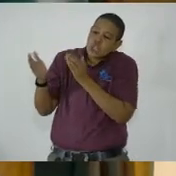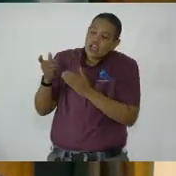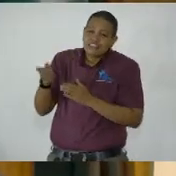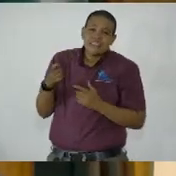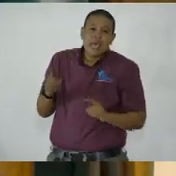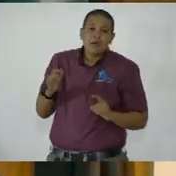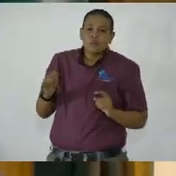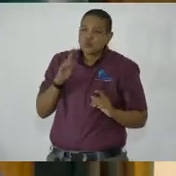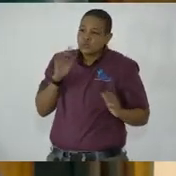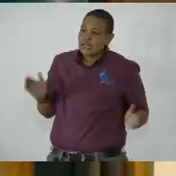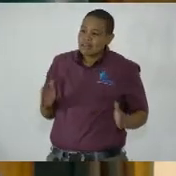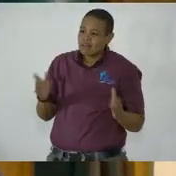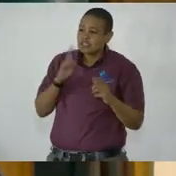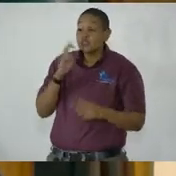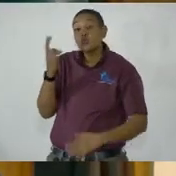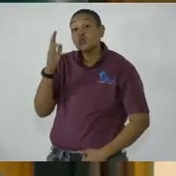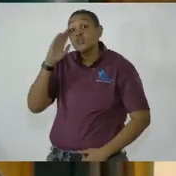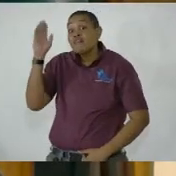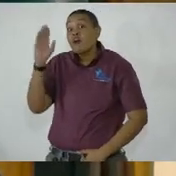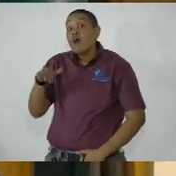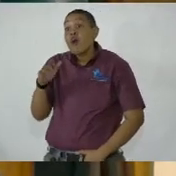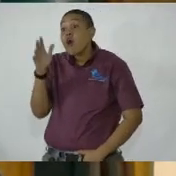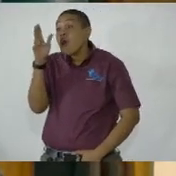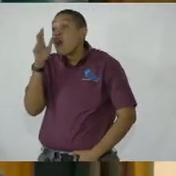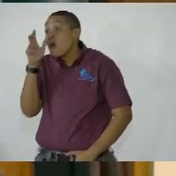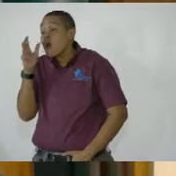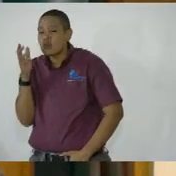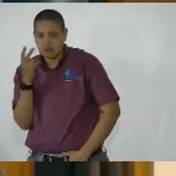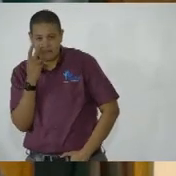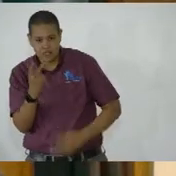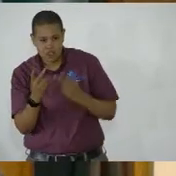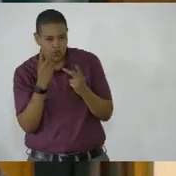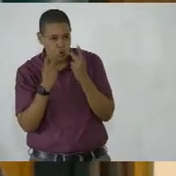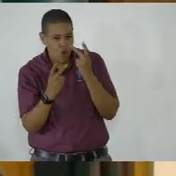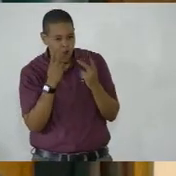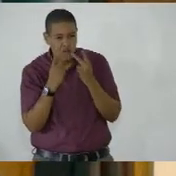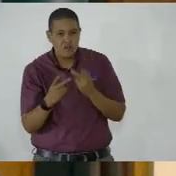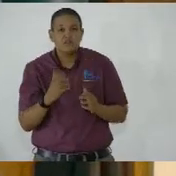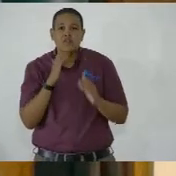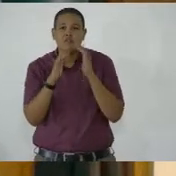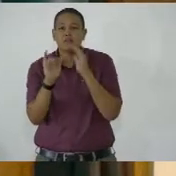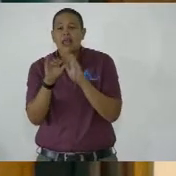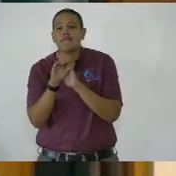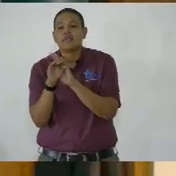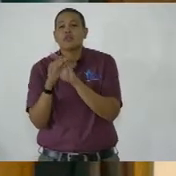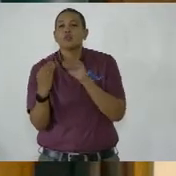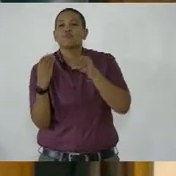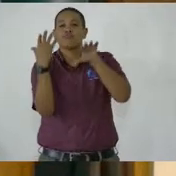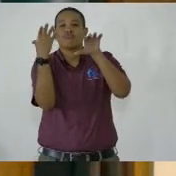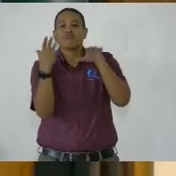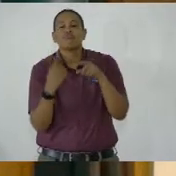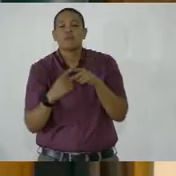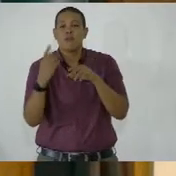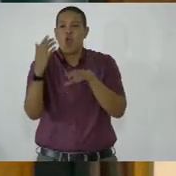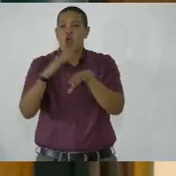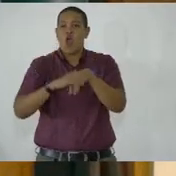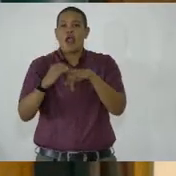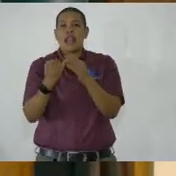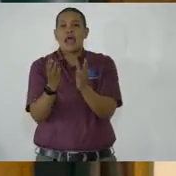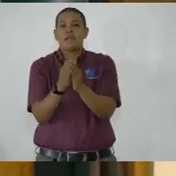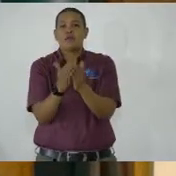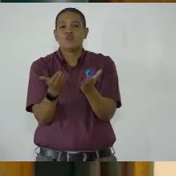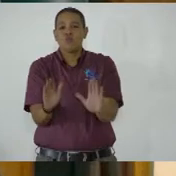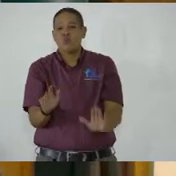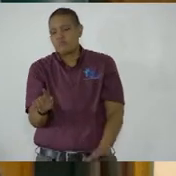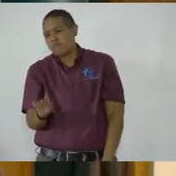which facilitates the use of audio-visual communication such as video conferencing and virtual meeting rooms